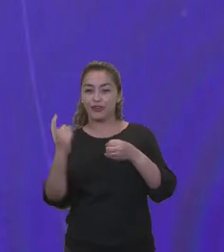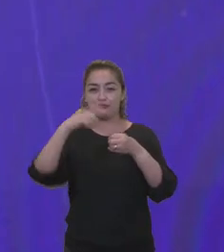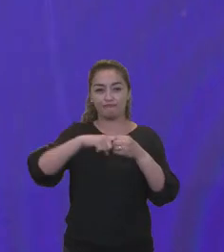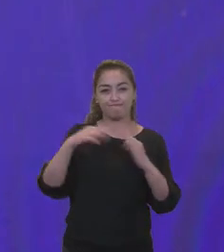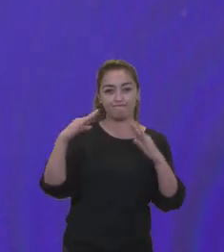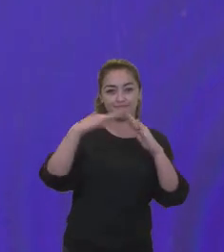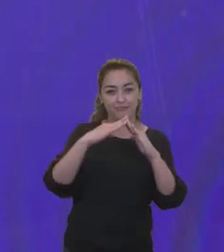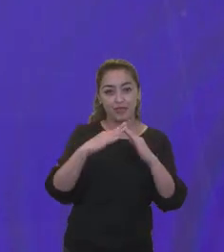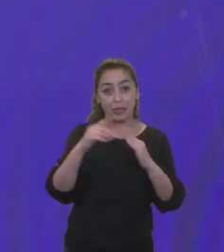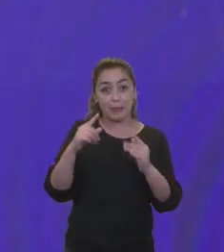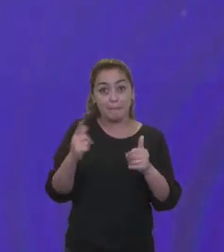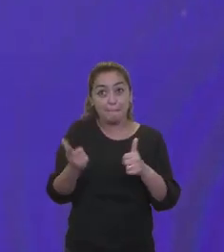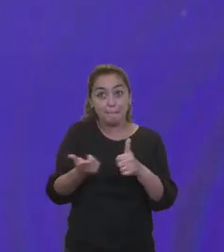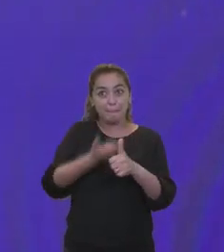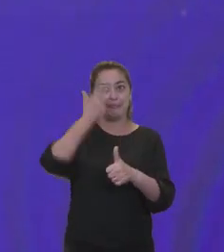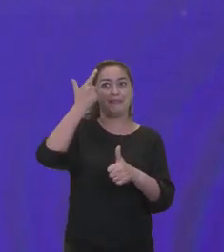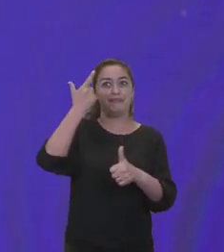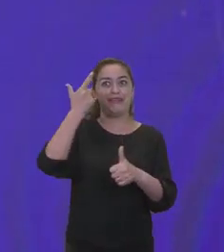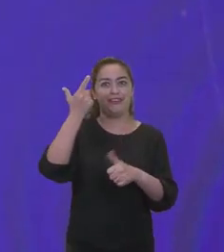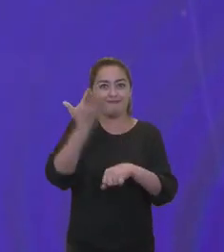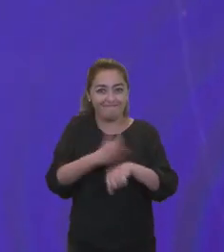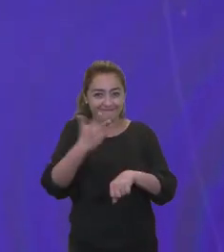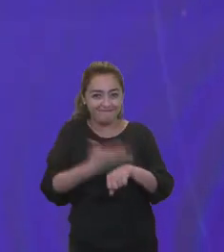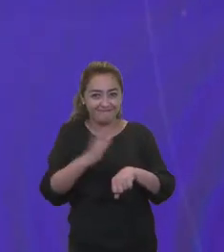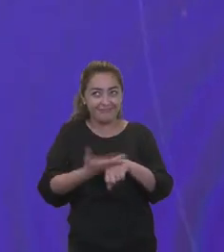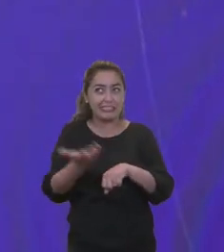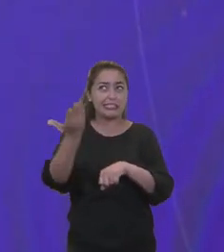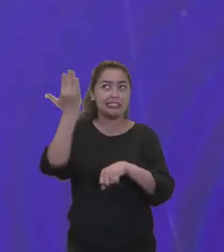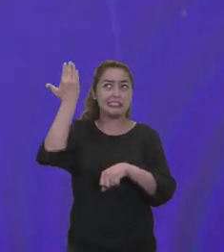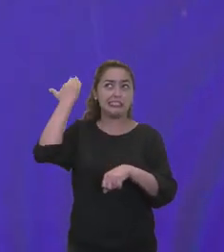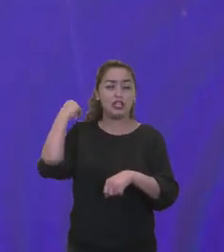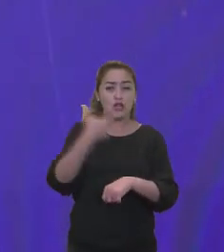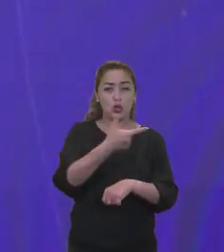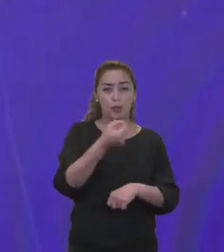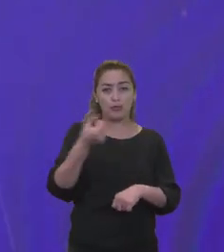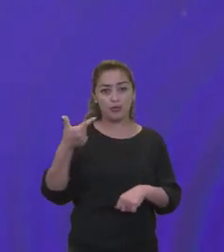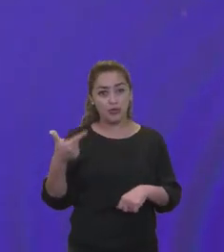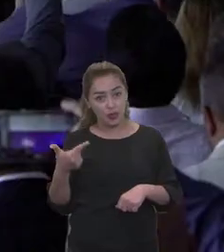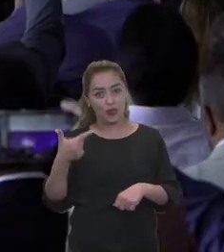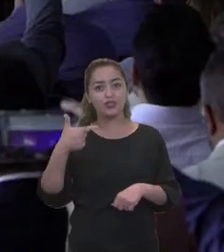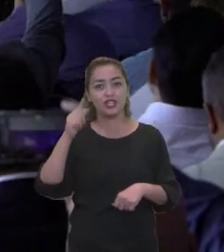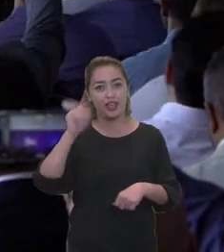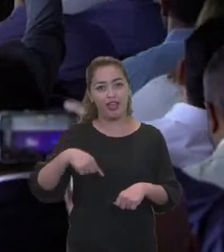once was mine. My first internship was at TIM Brazil in